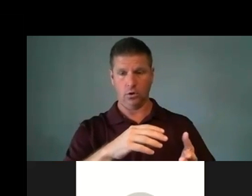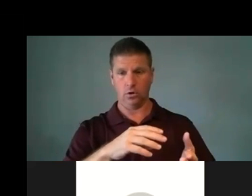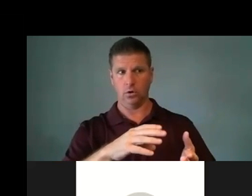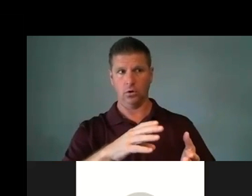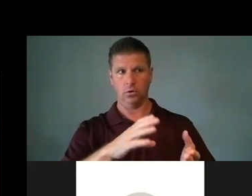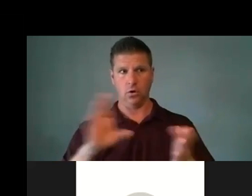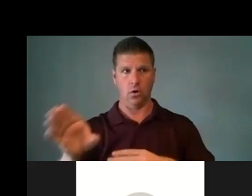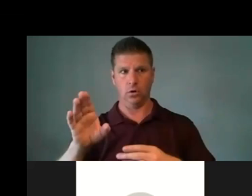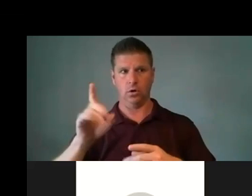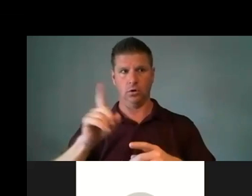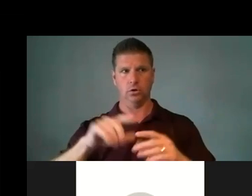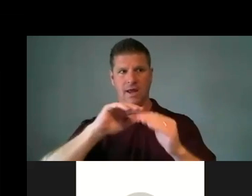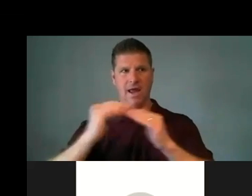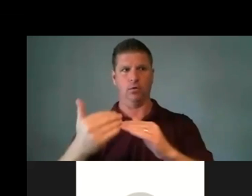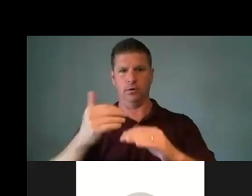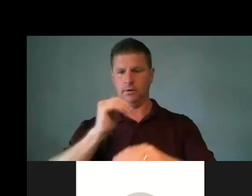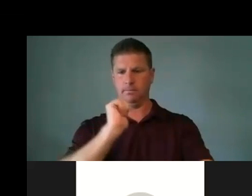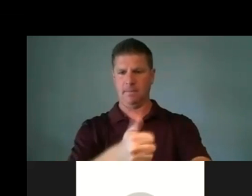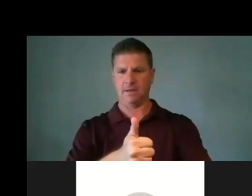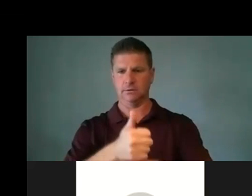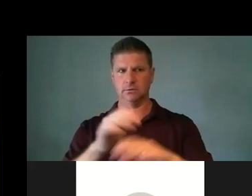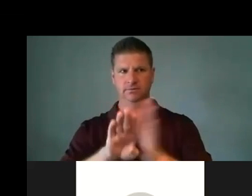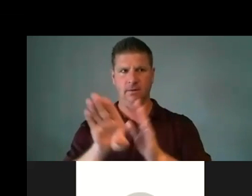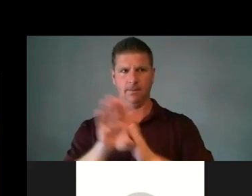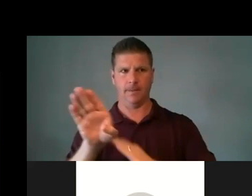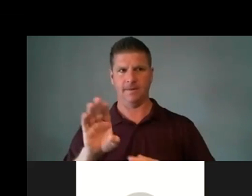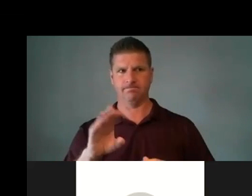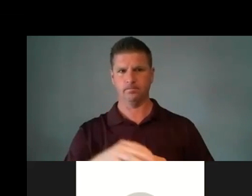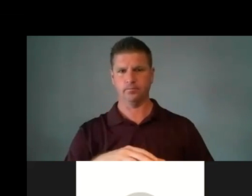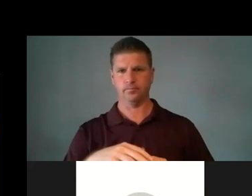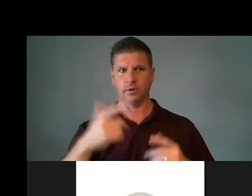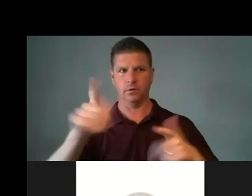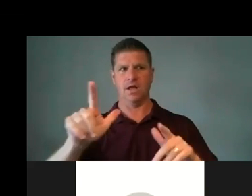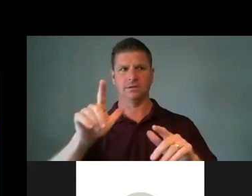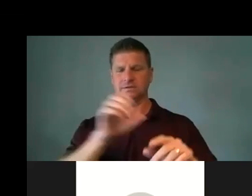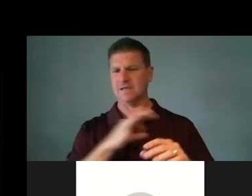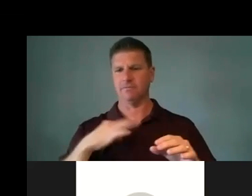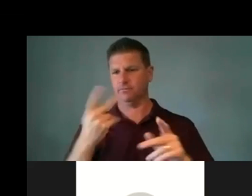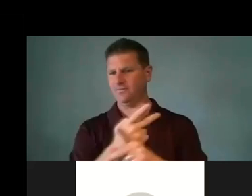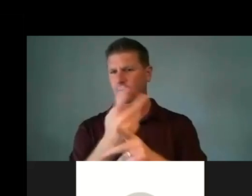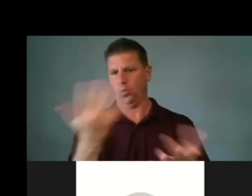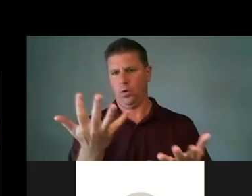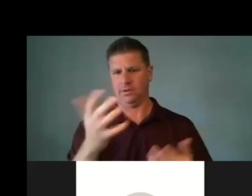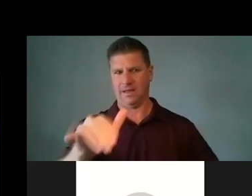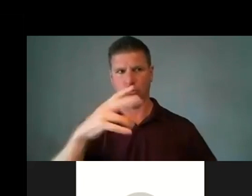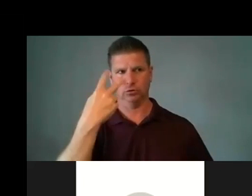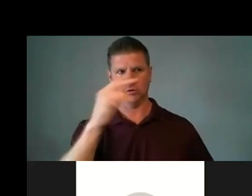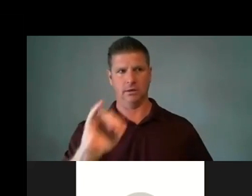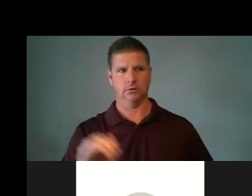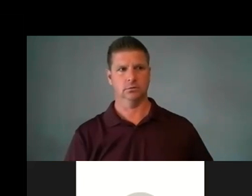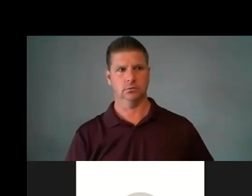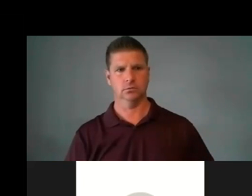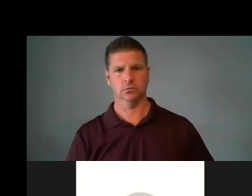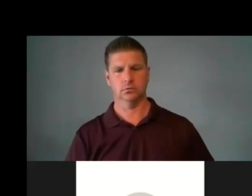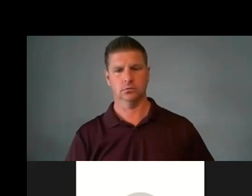towards equity-based development, and let staff figure out what that looks like.